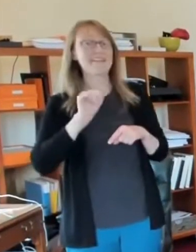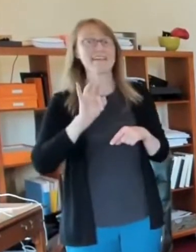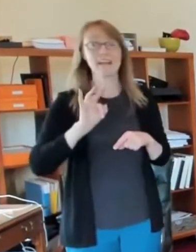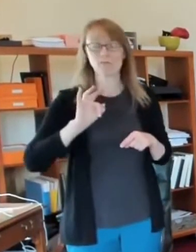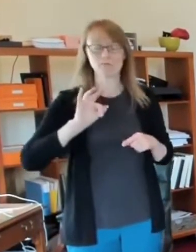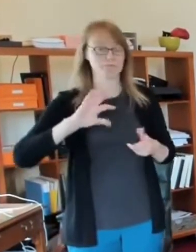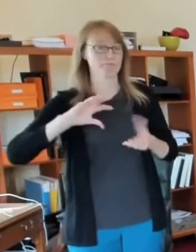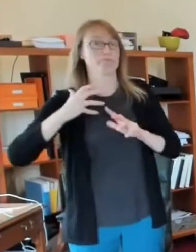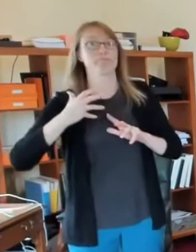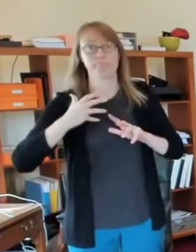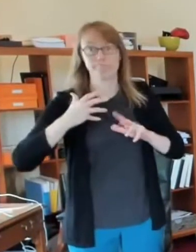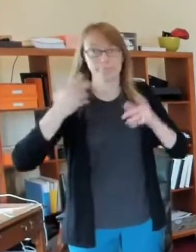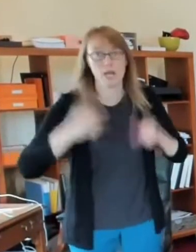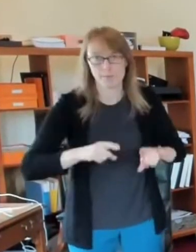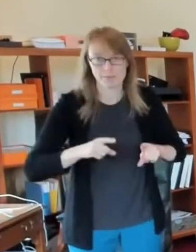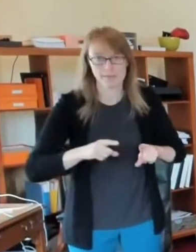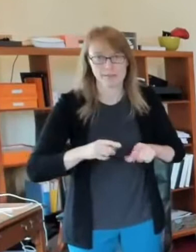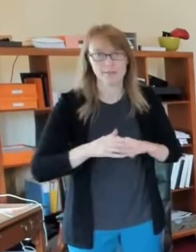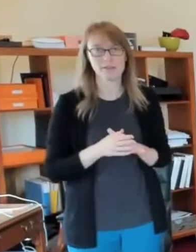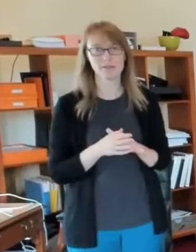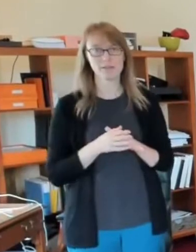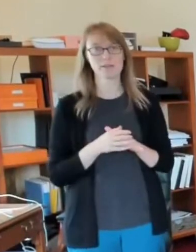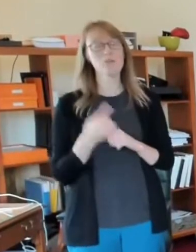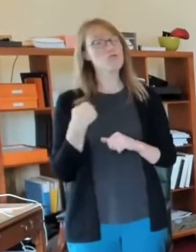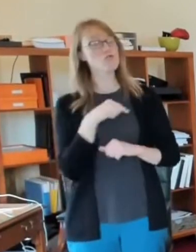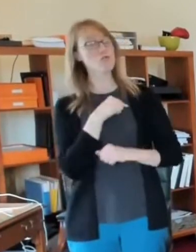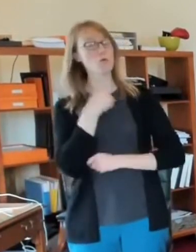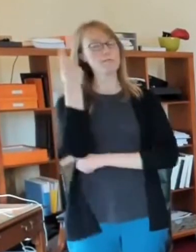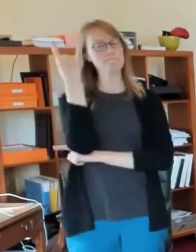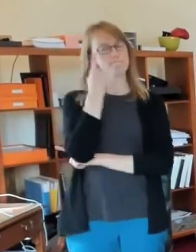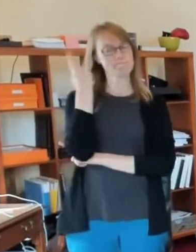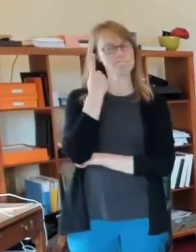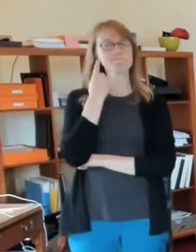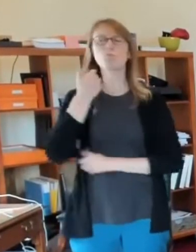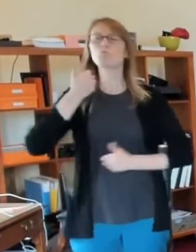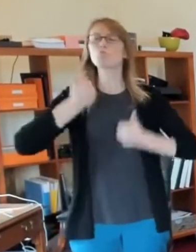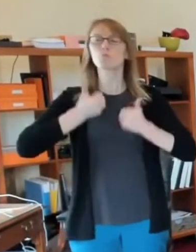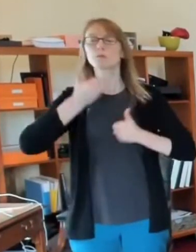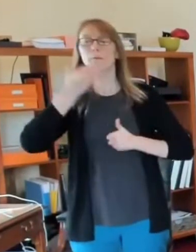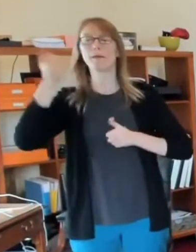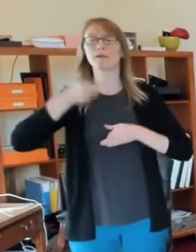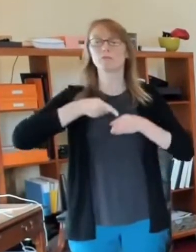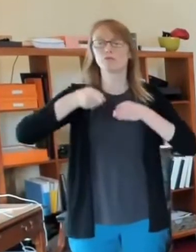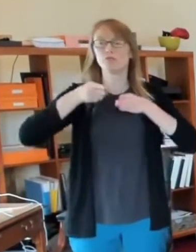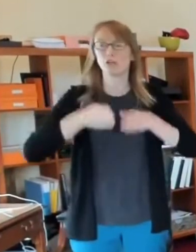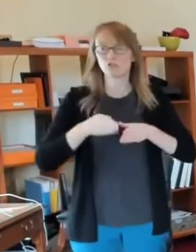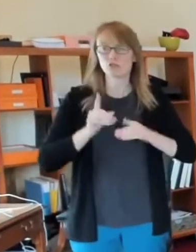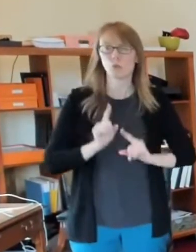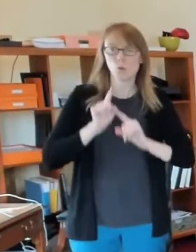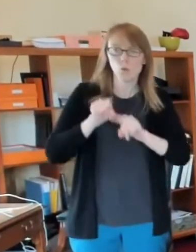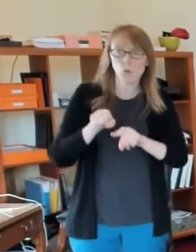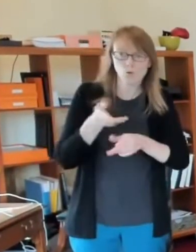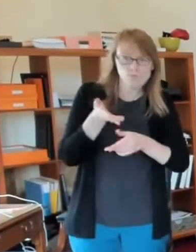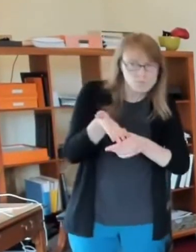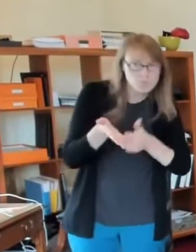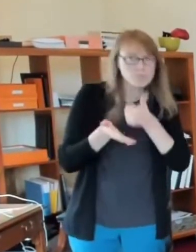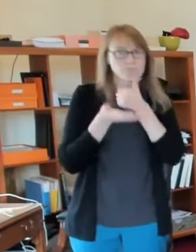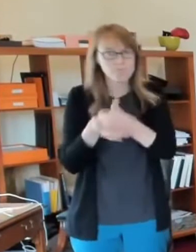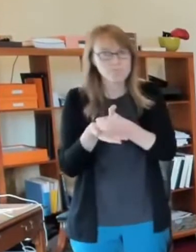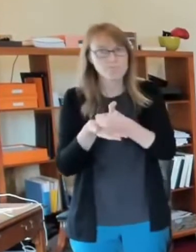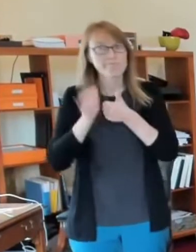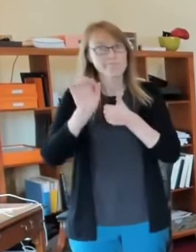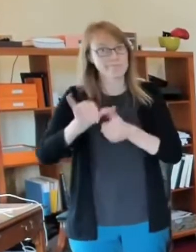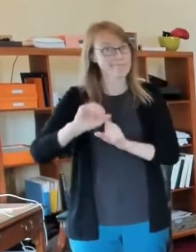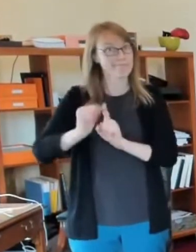best professional to help meet the needs of that resident at that time? So we're working forward